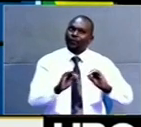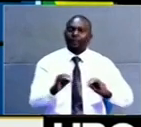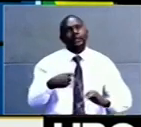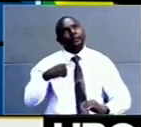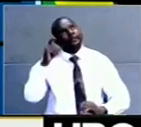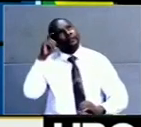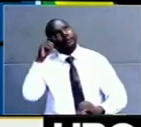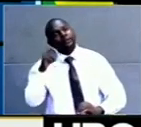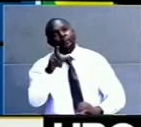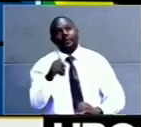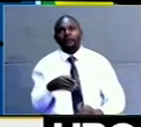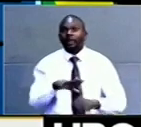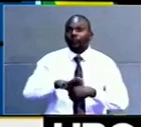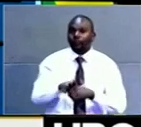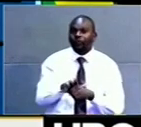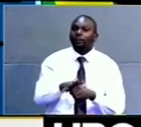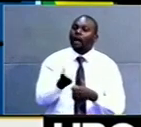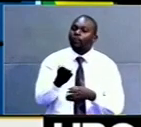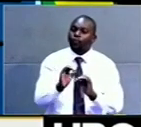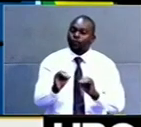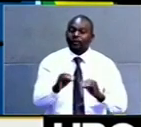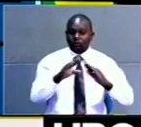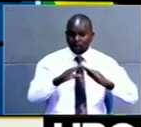assuming that there's nobody with COVID in your house,